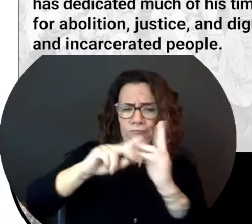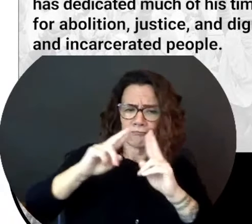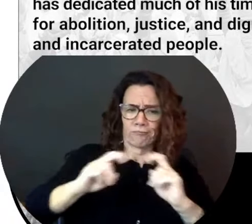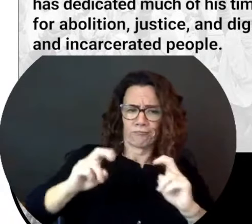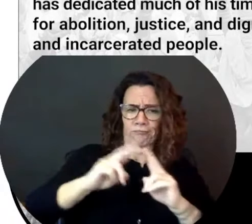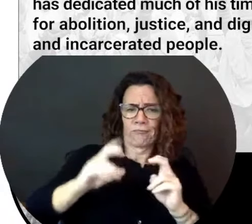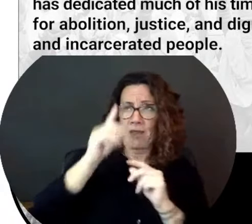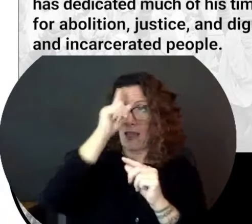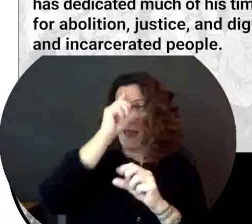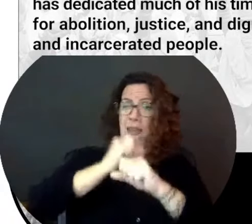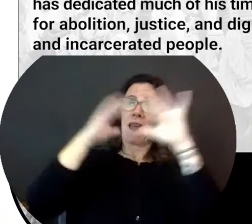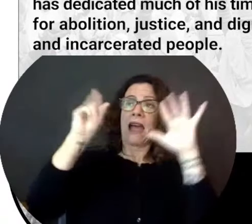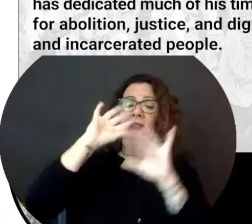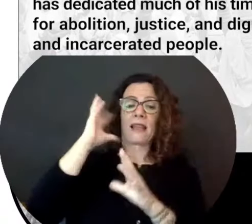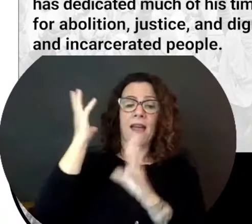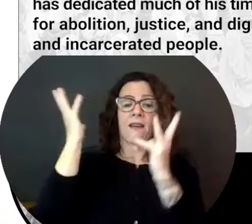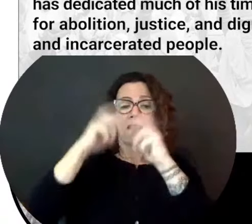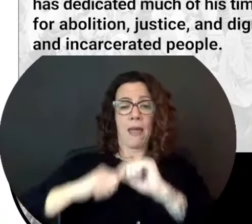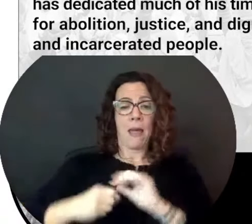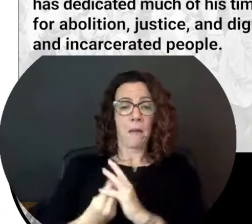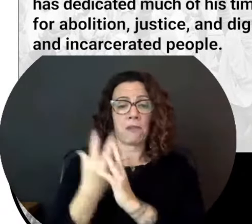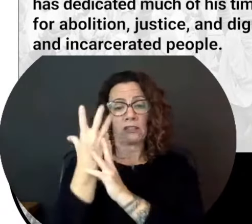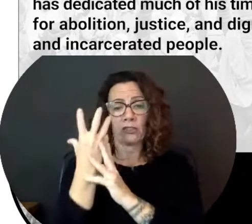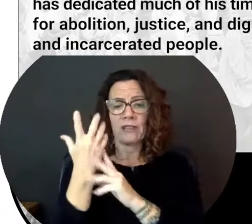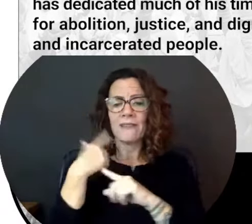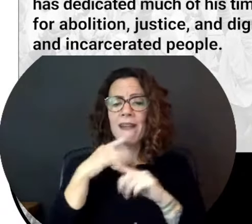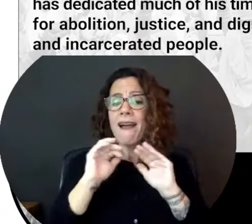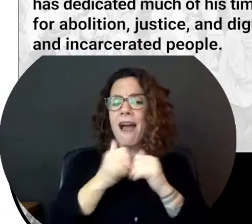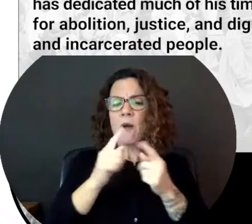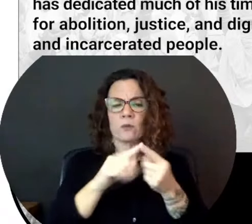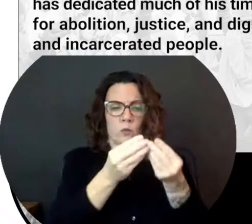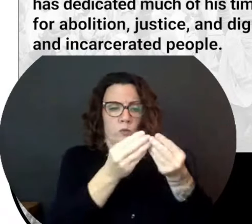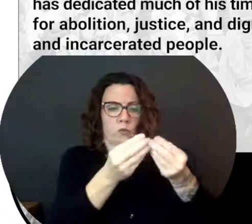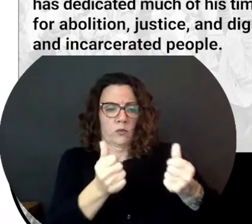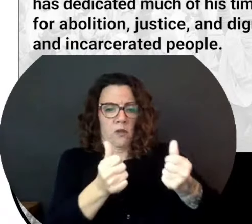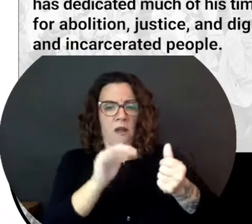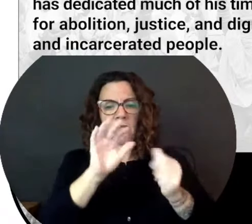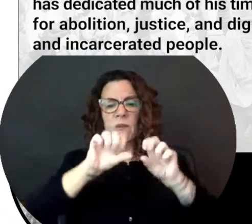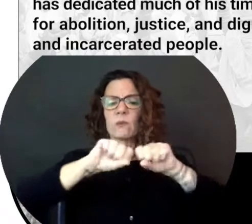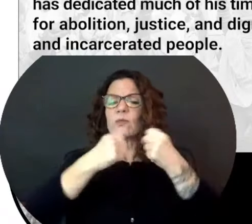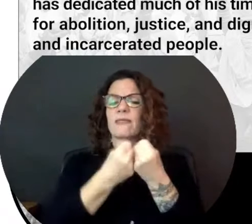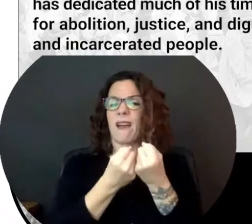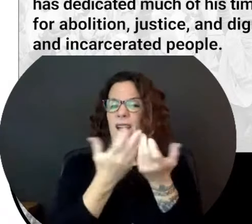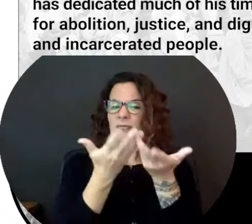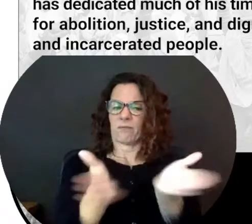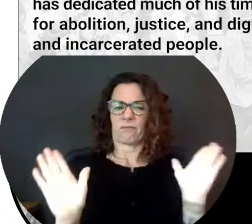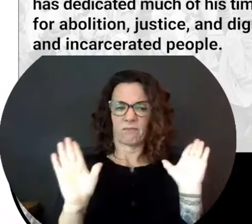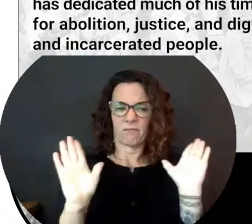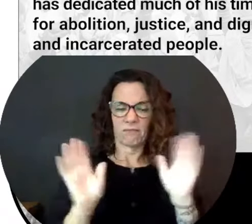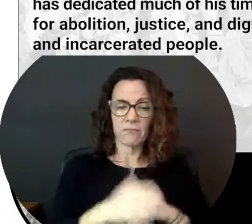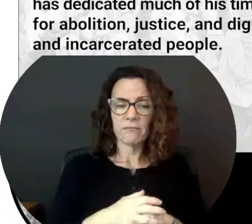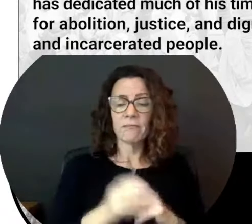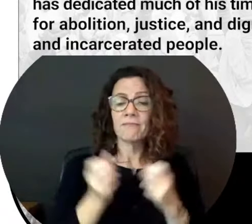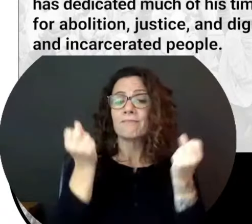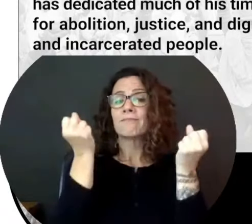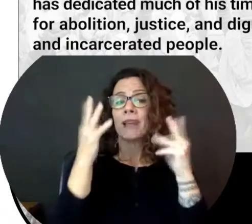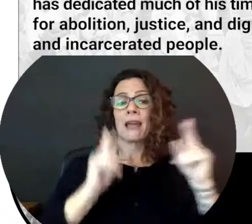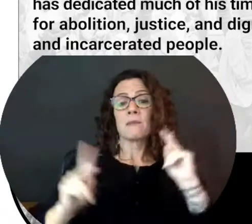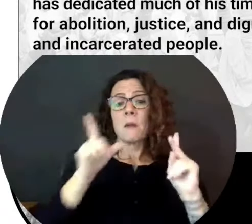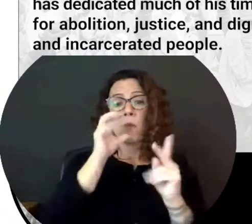Many abolitionists have spoken about the taxpayer cost of prisons and how the mass caging of human beings sucks up community